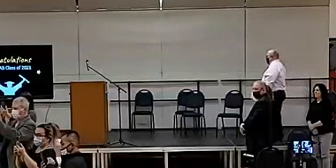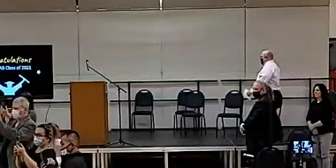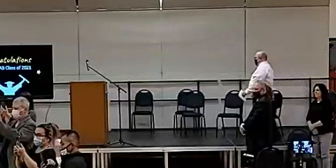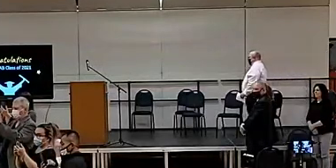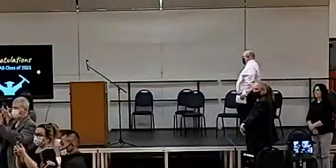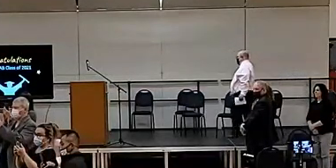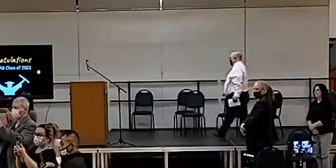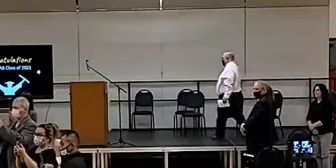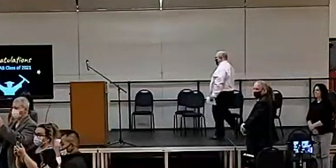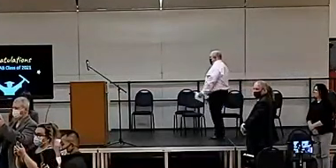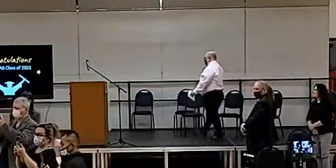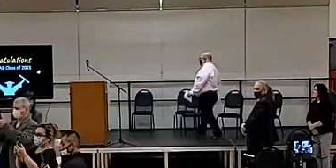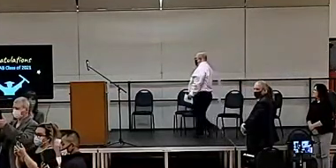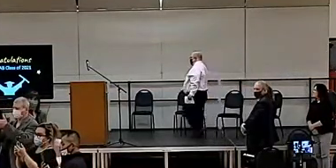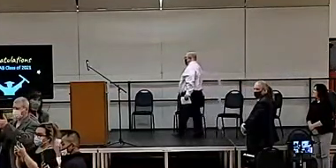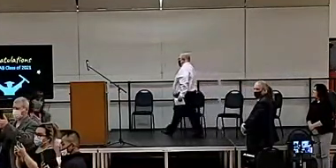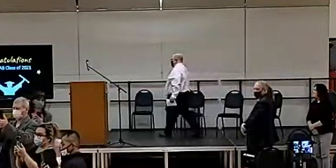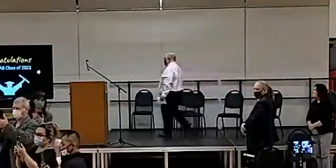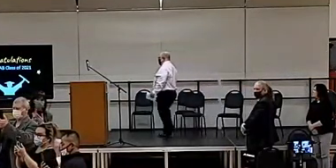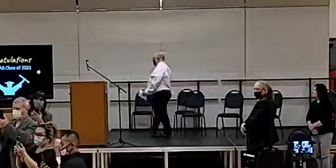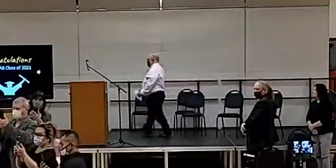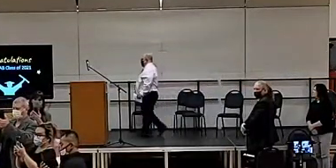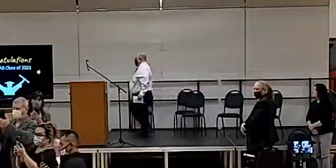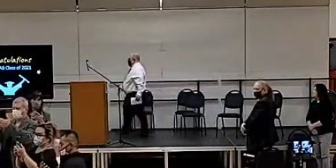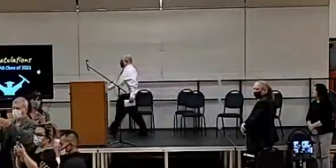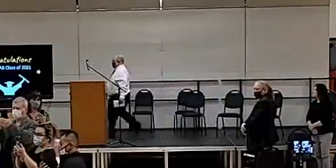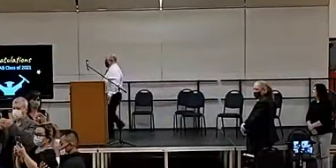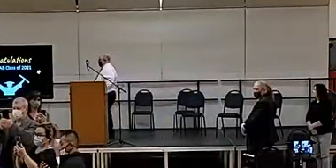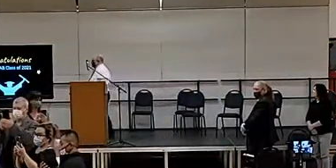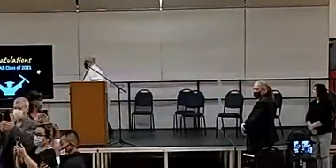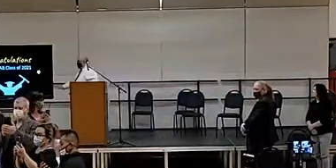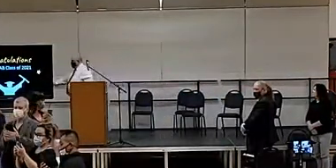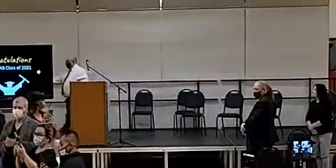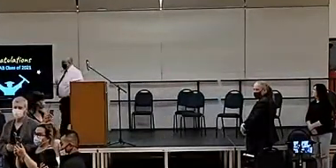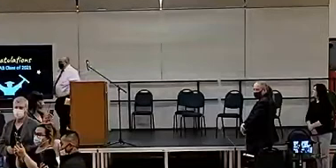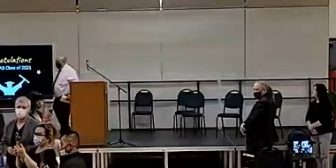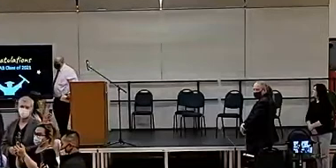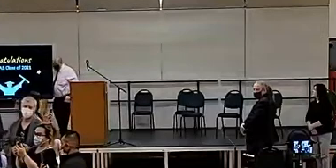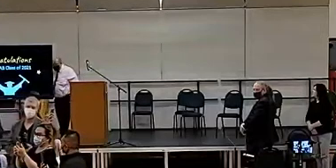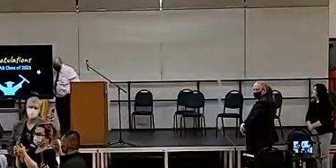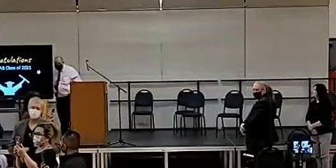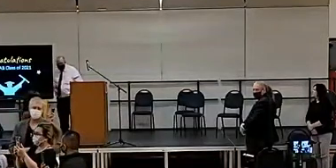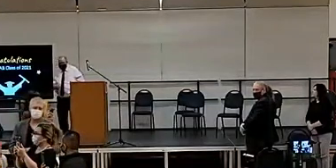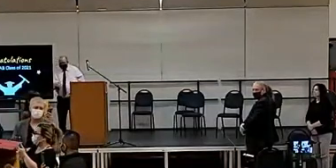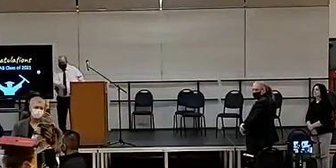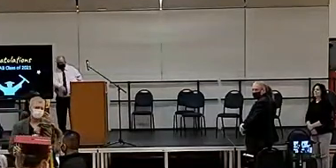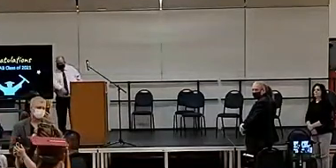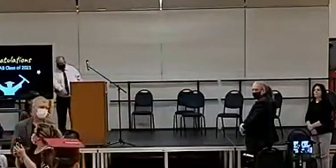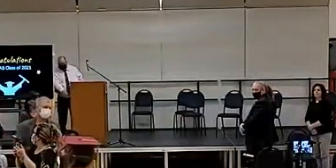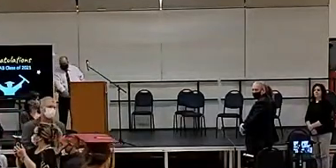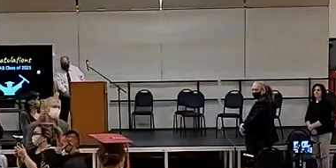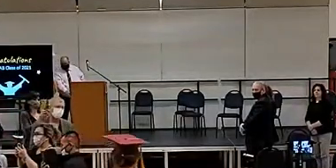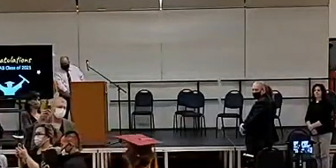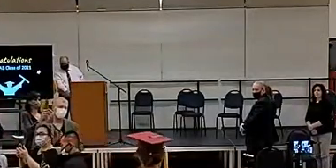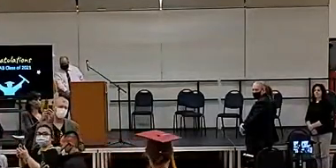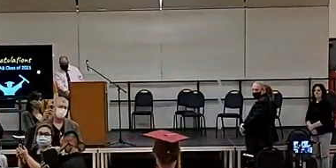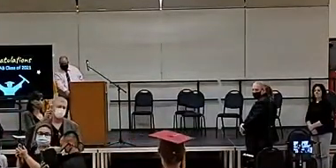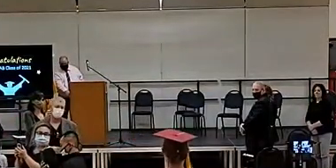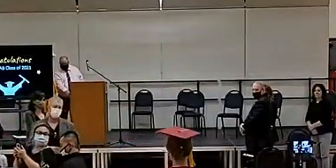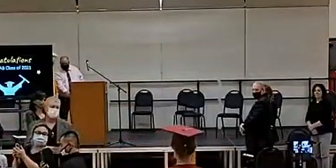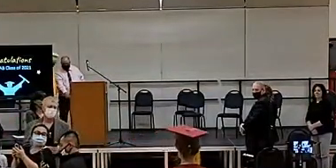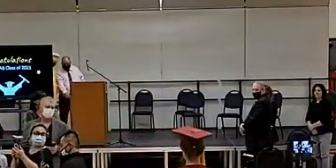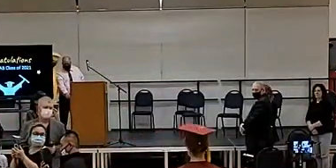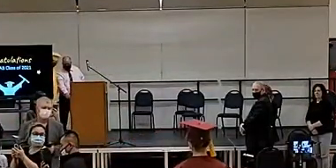Stage and is greeting Rocky. Meanwhile, Aviana Casal has entered.